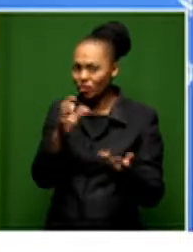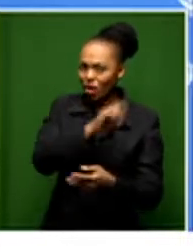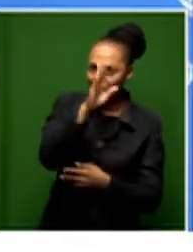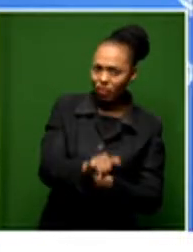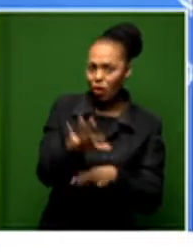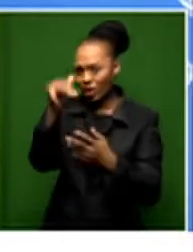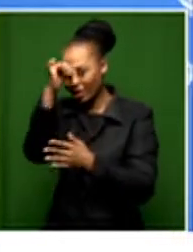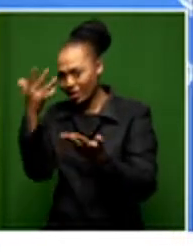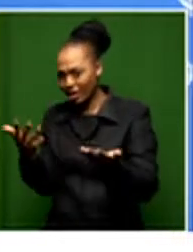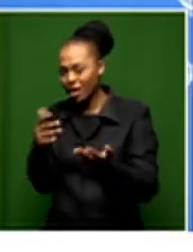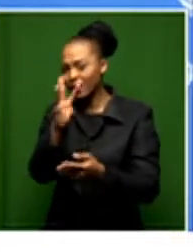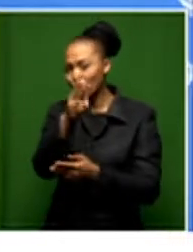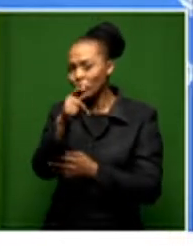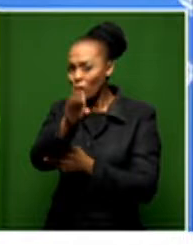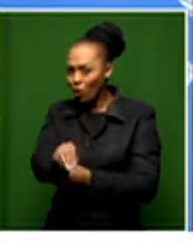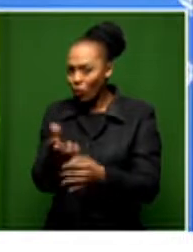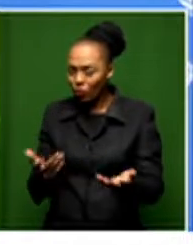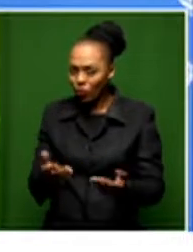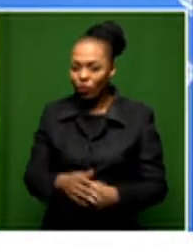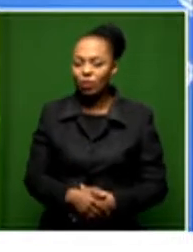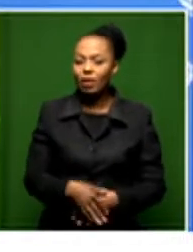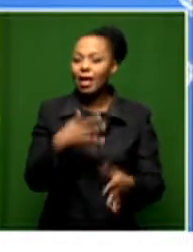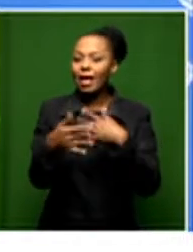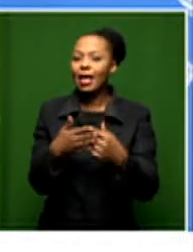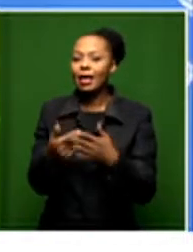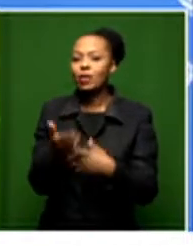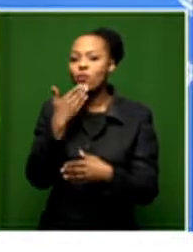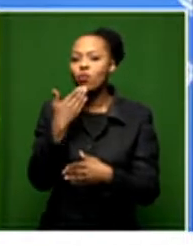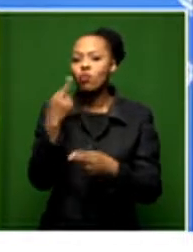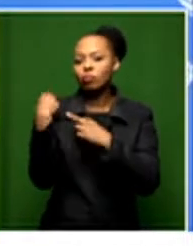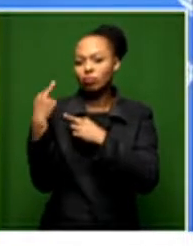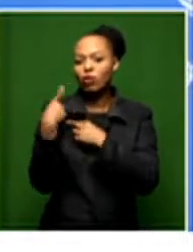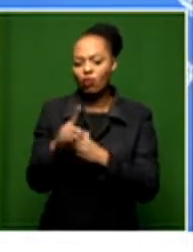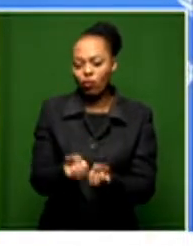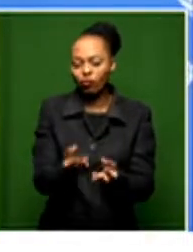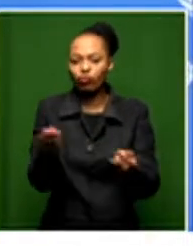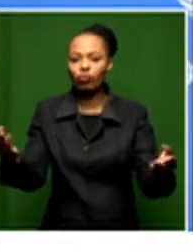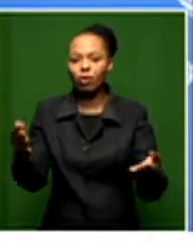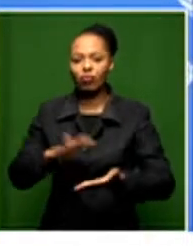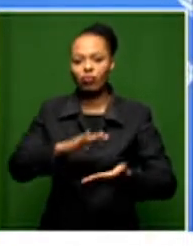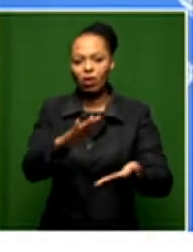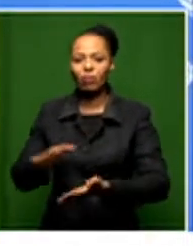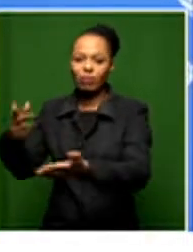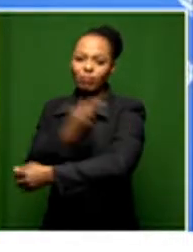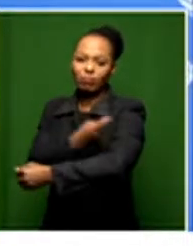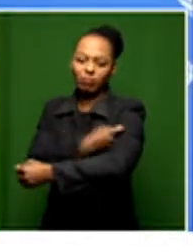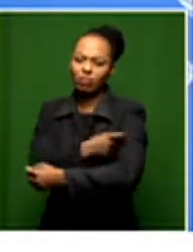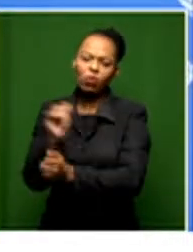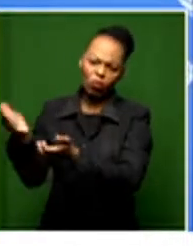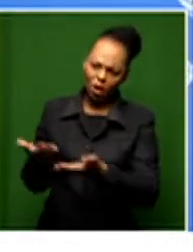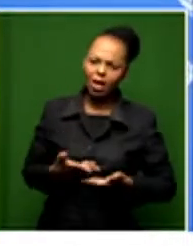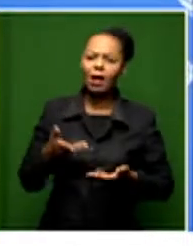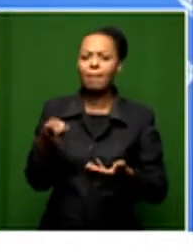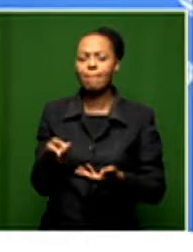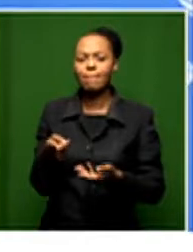will facilitate the distribution and access to vaccines will be welcome. Obviously, there